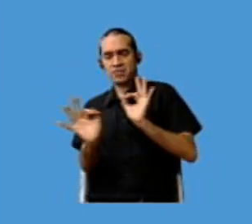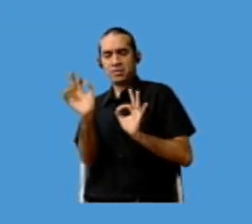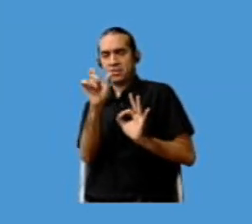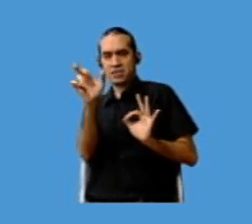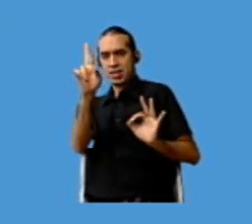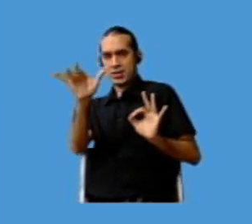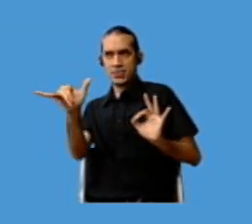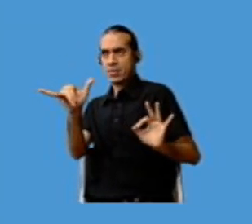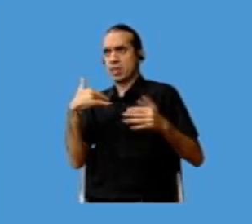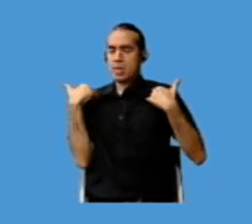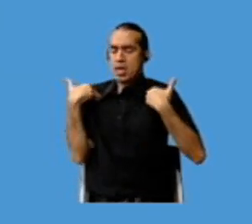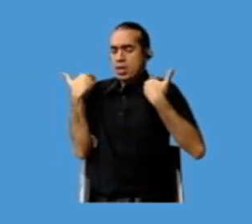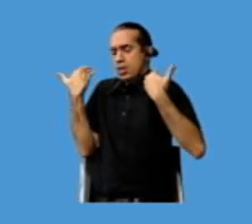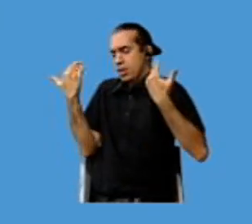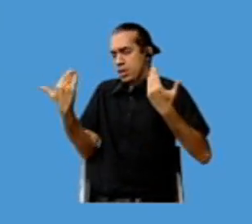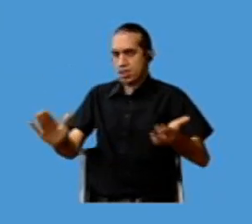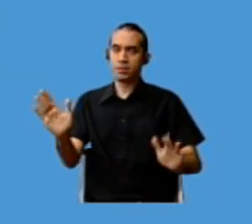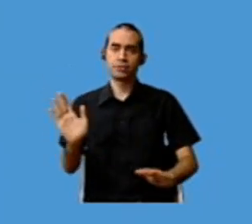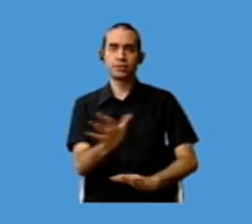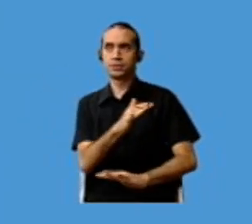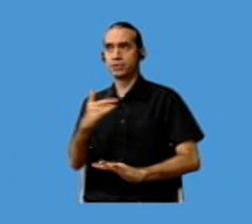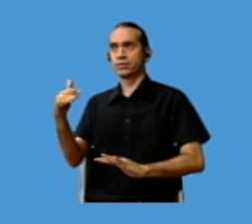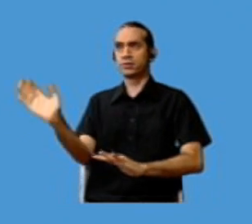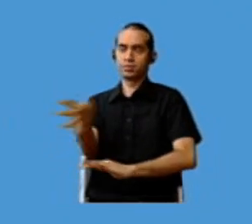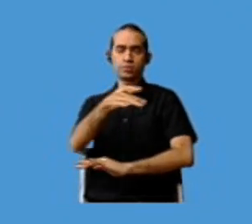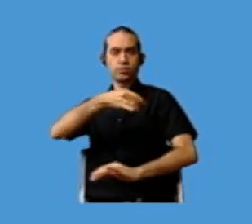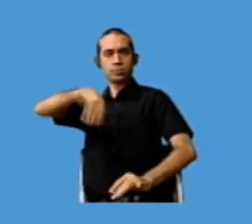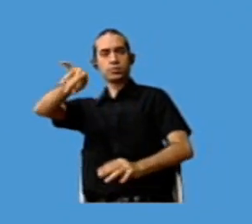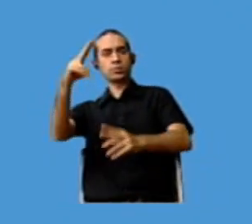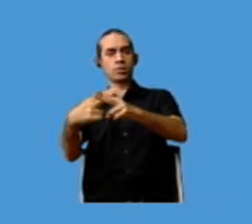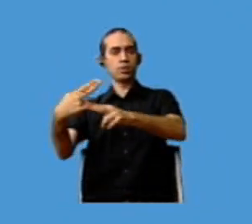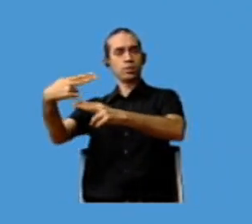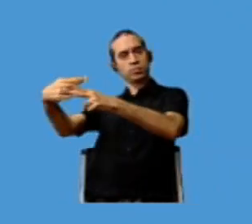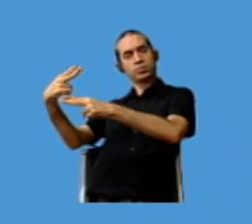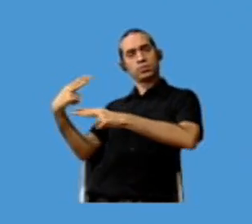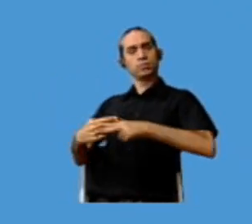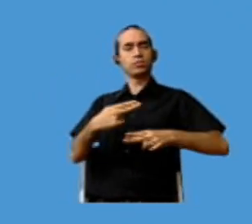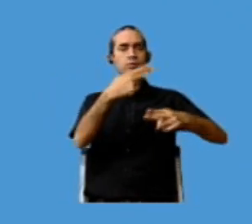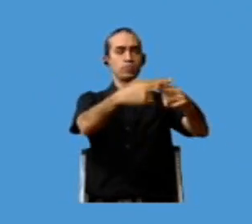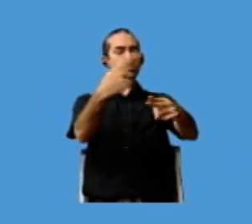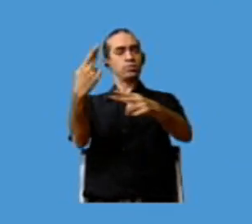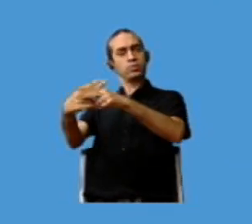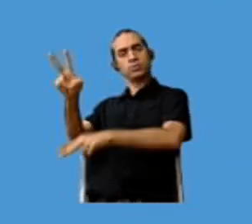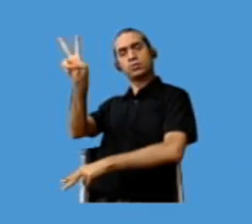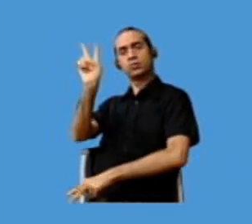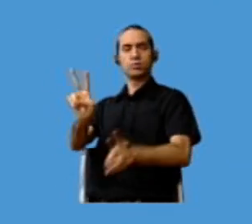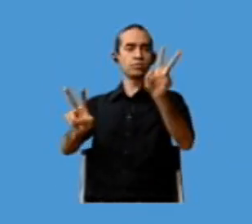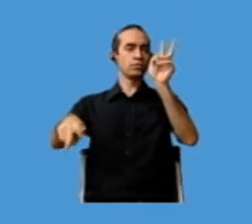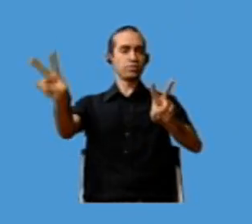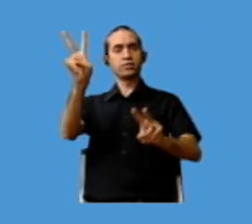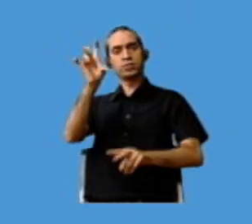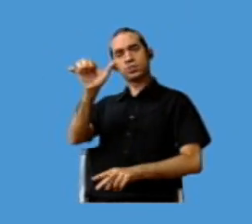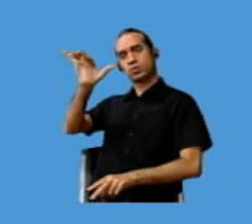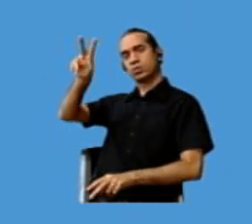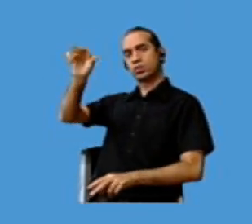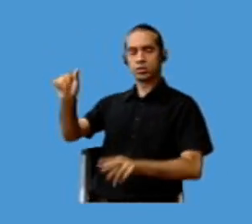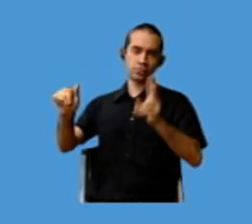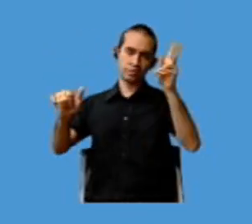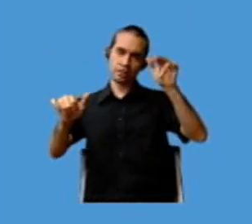very glad. Lots of names begin with B. Veronica, Vinny,